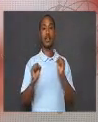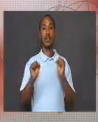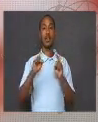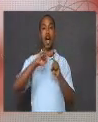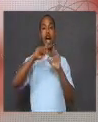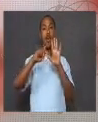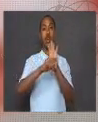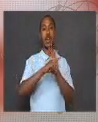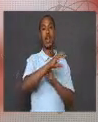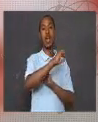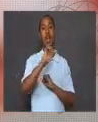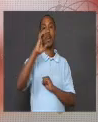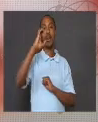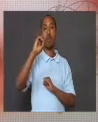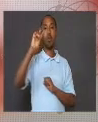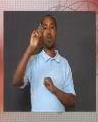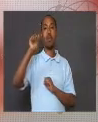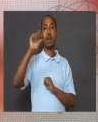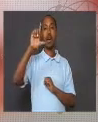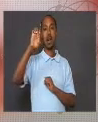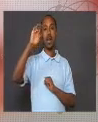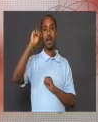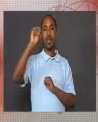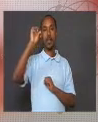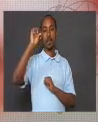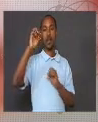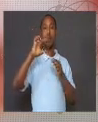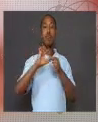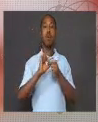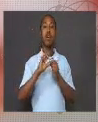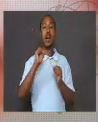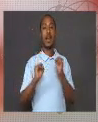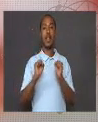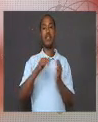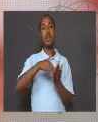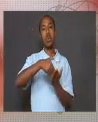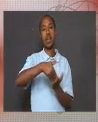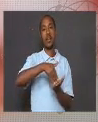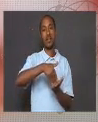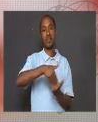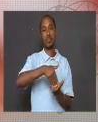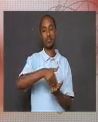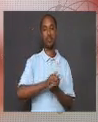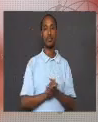ionic and covalent bonds, they are relatively weak.